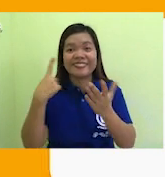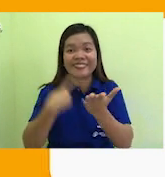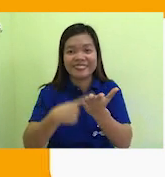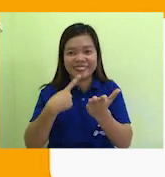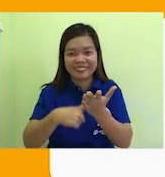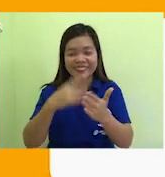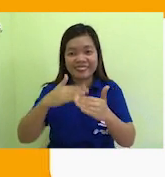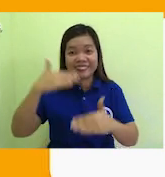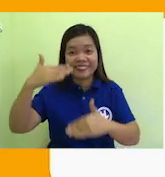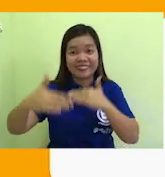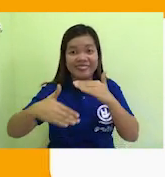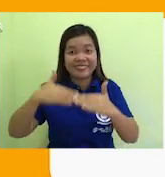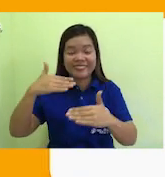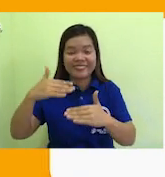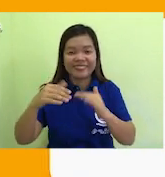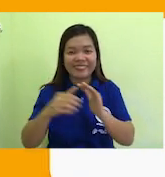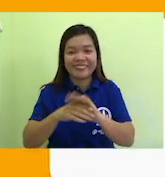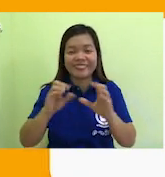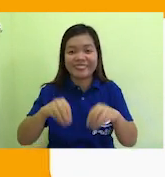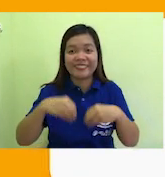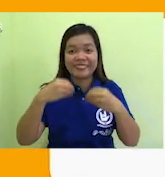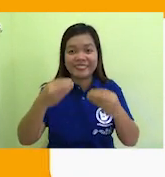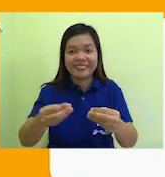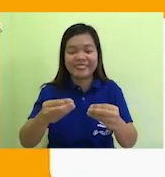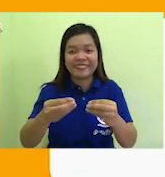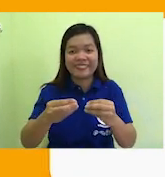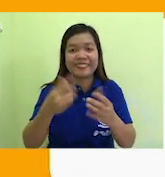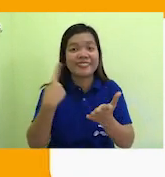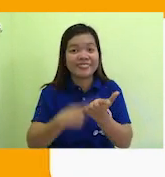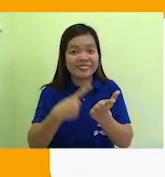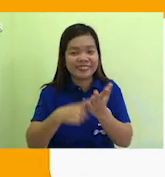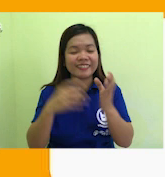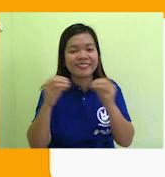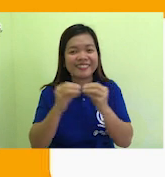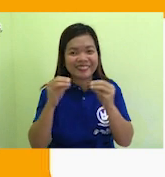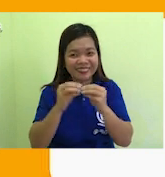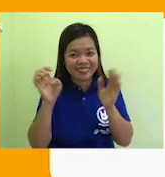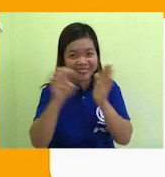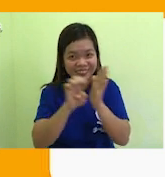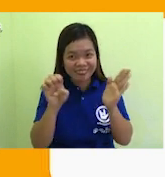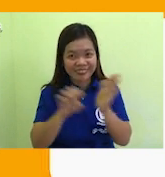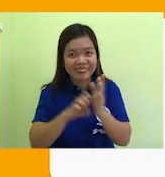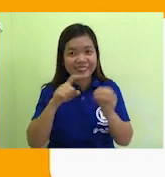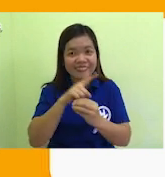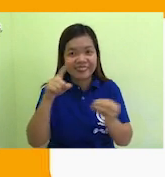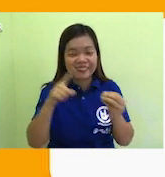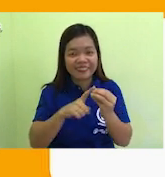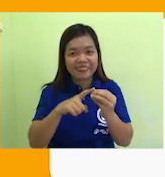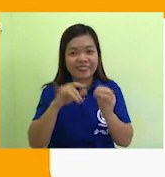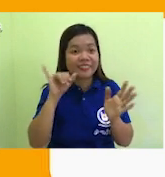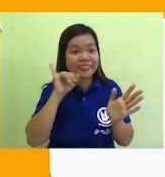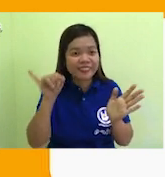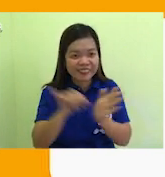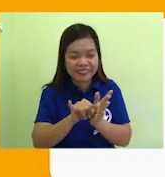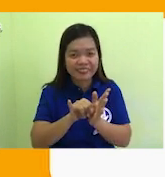will continue discussing the next steps for this given, and we will discuss more examples about determining the